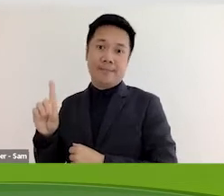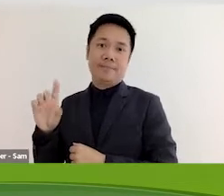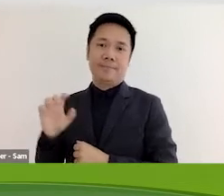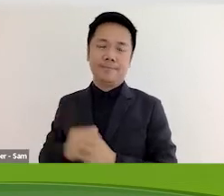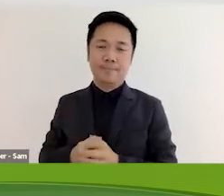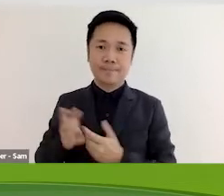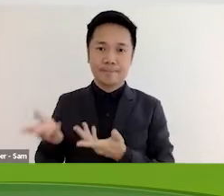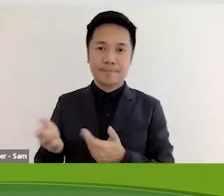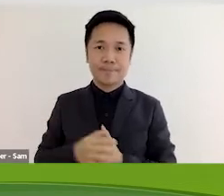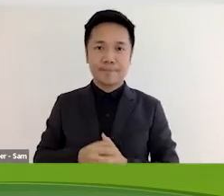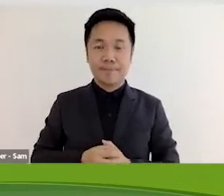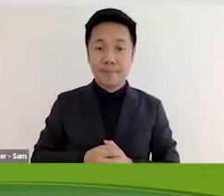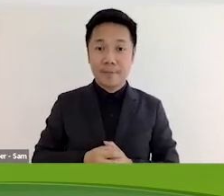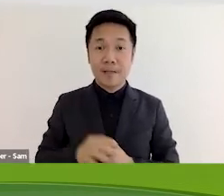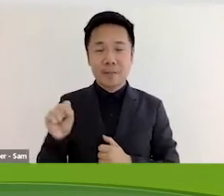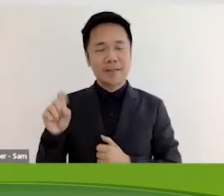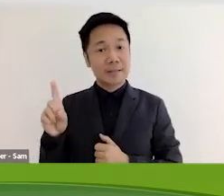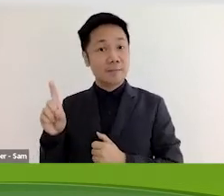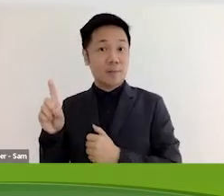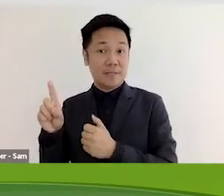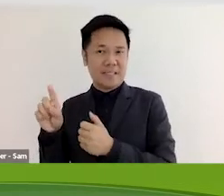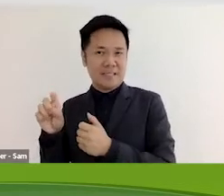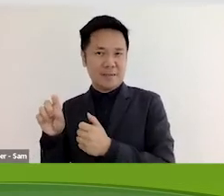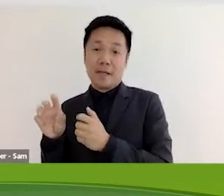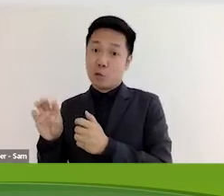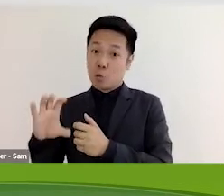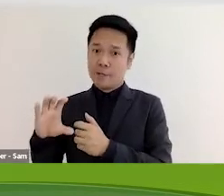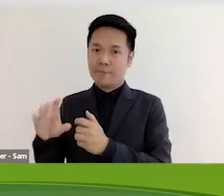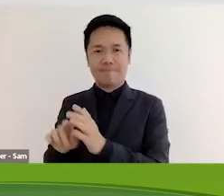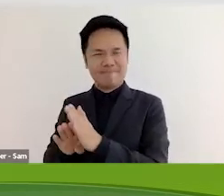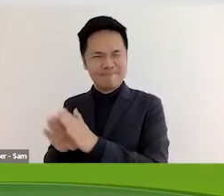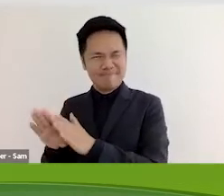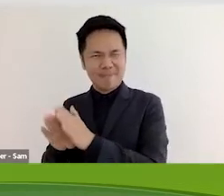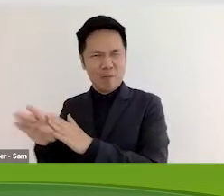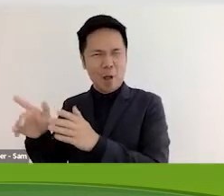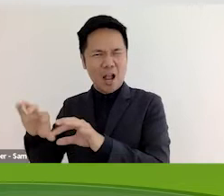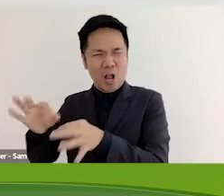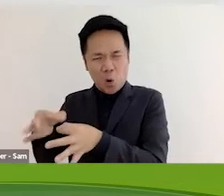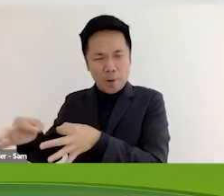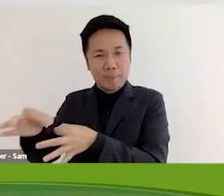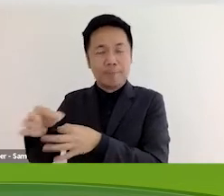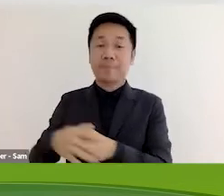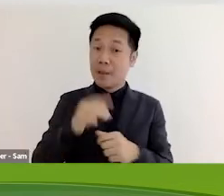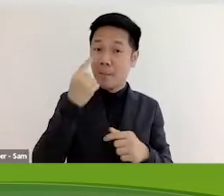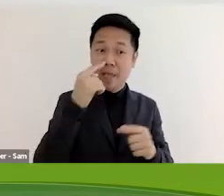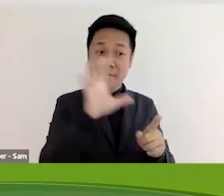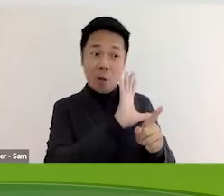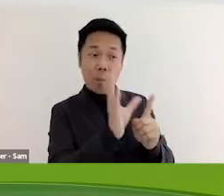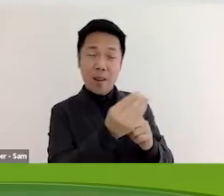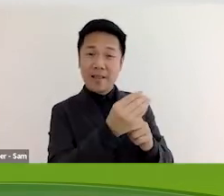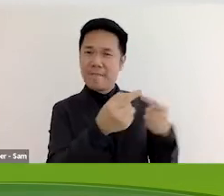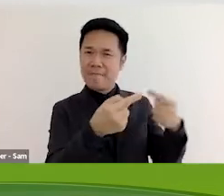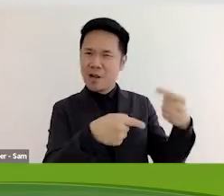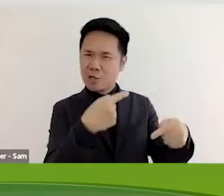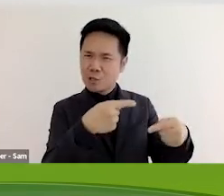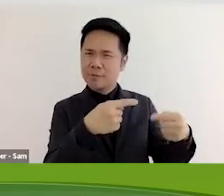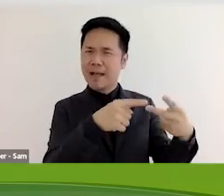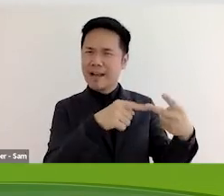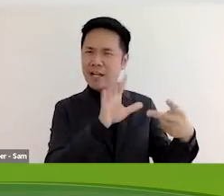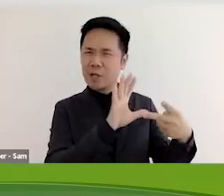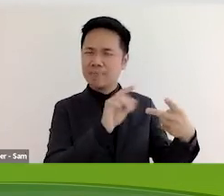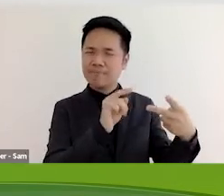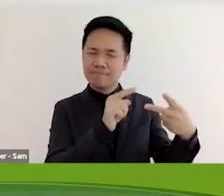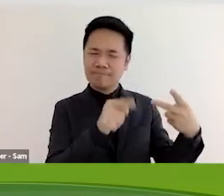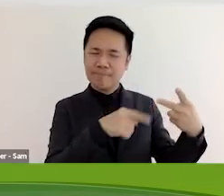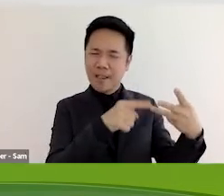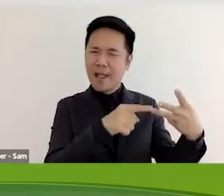and disaster risk reduction are linked to broader social, economic, cultural, and political frameworks, including issues